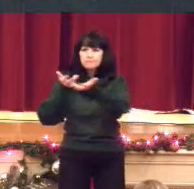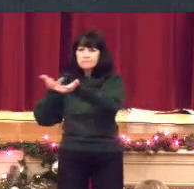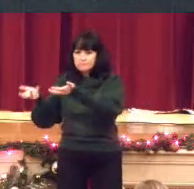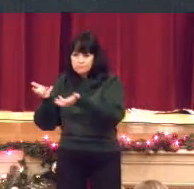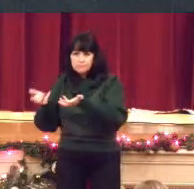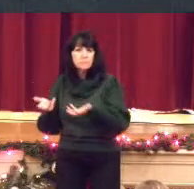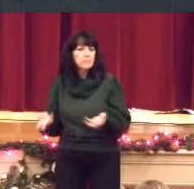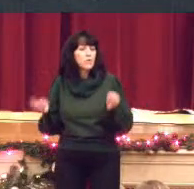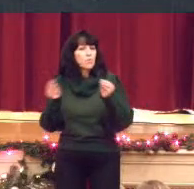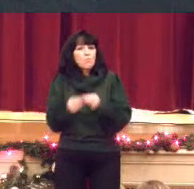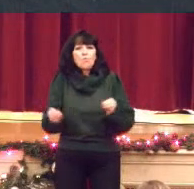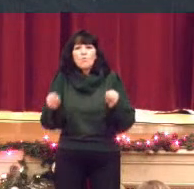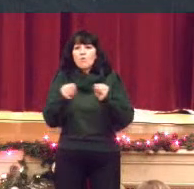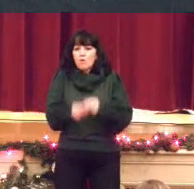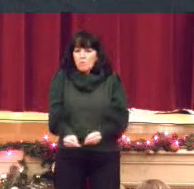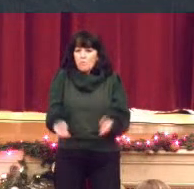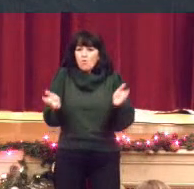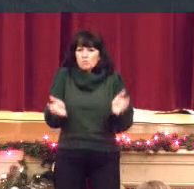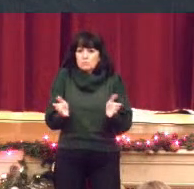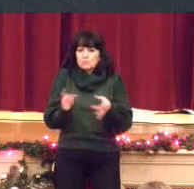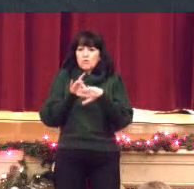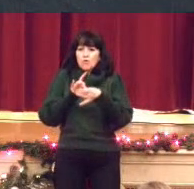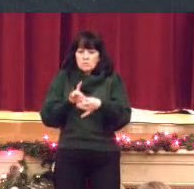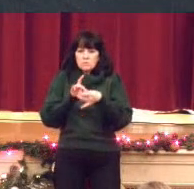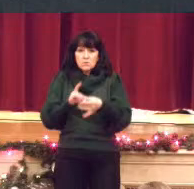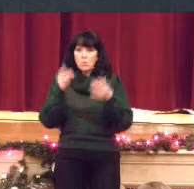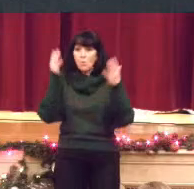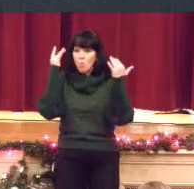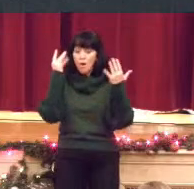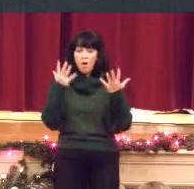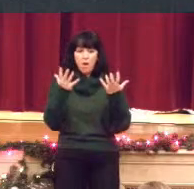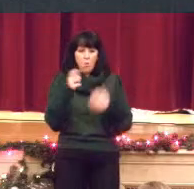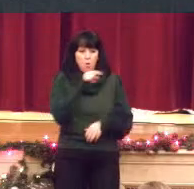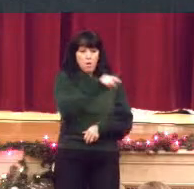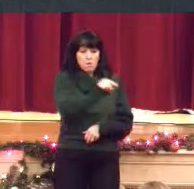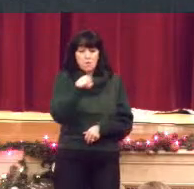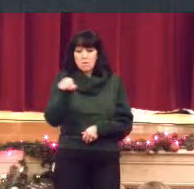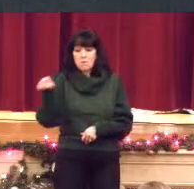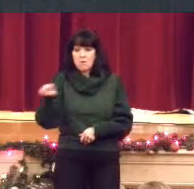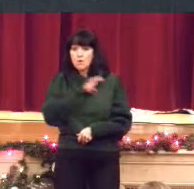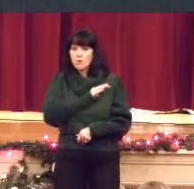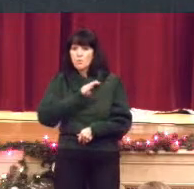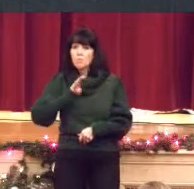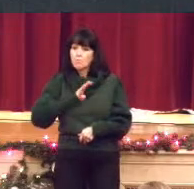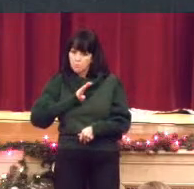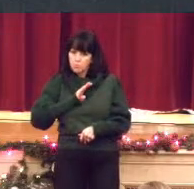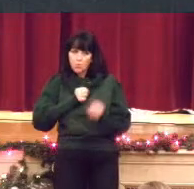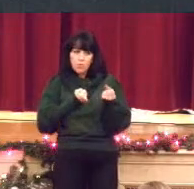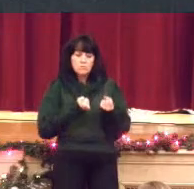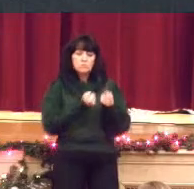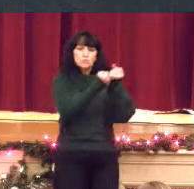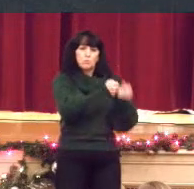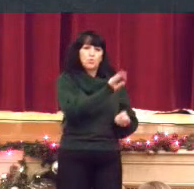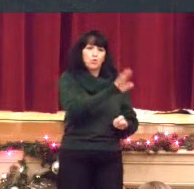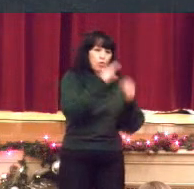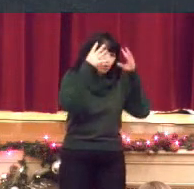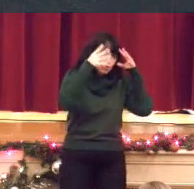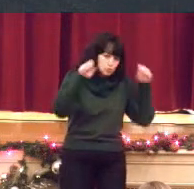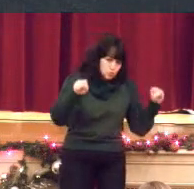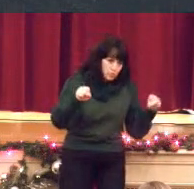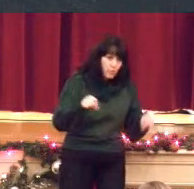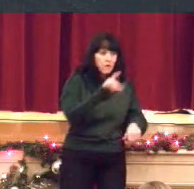discussions with hopes that their boards will give their superintendents the ability to engage in negotiations. From that, we hope that